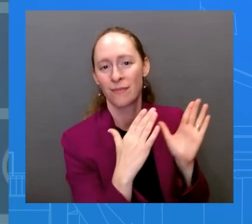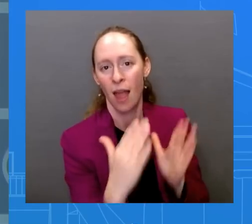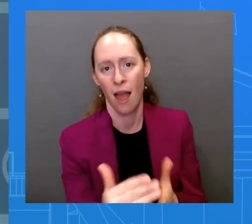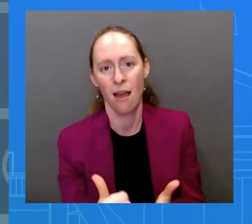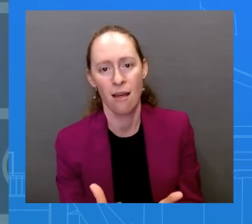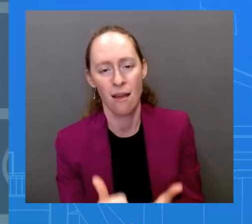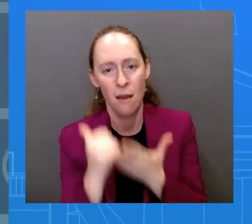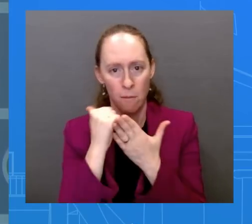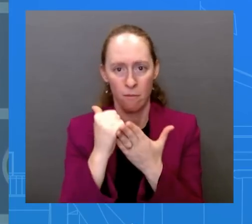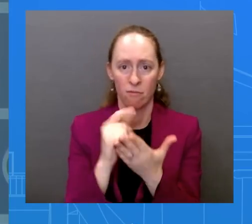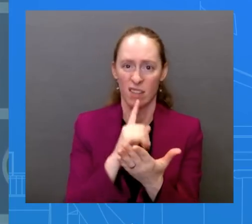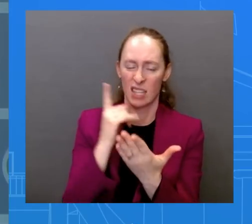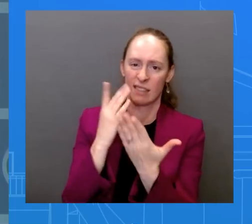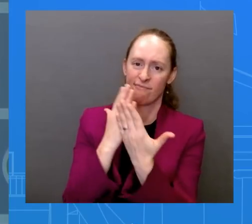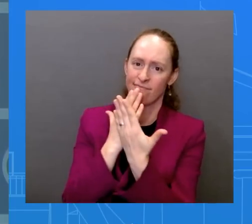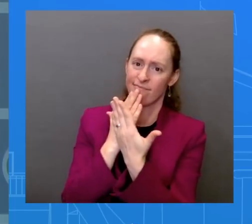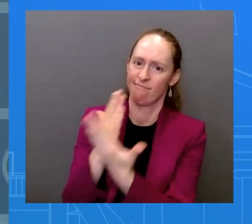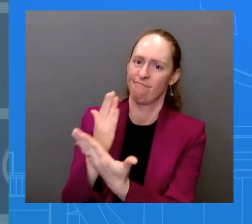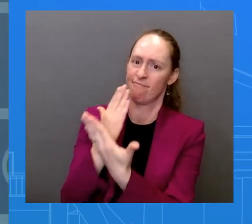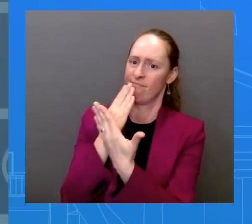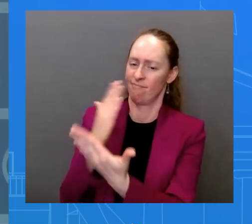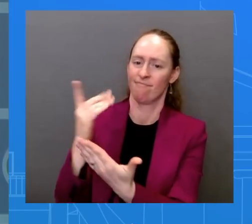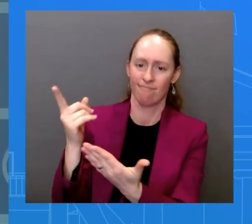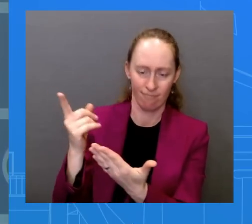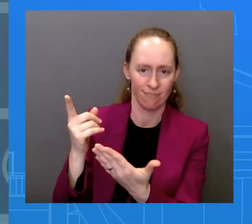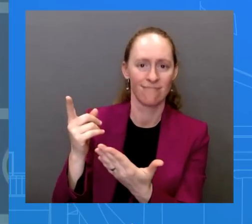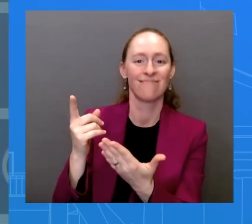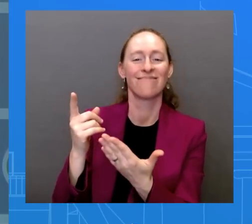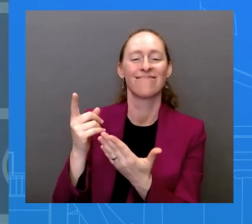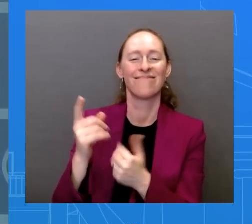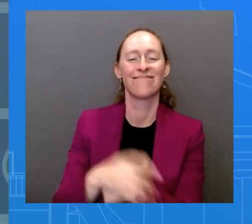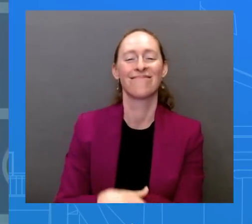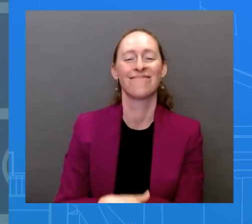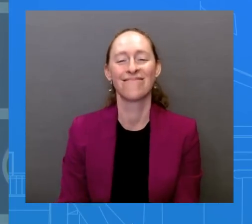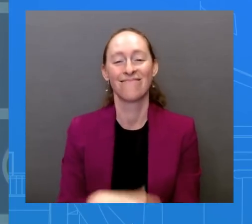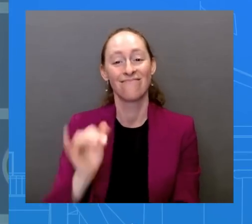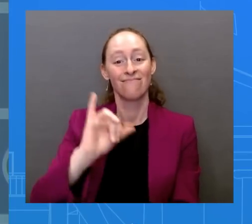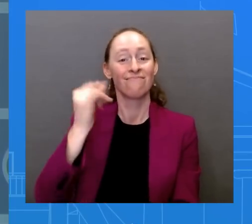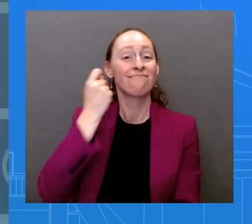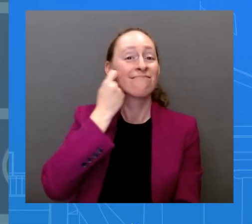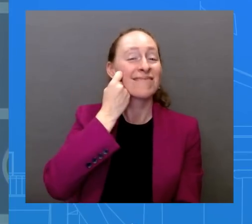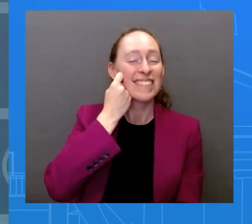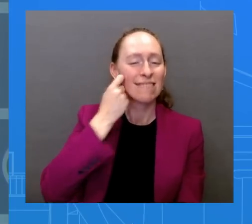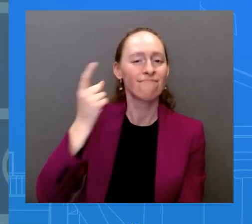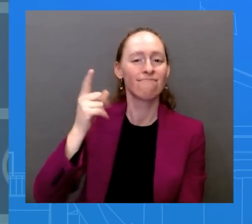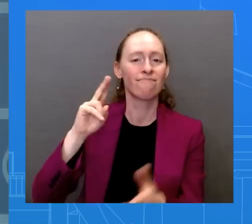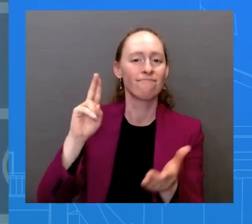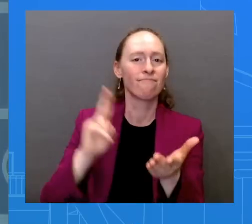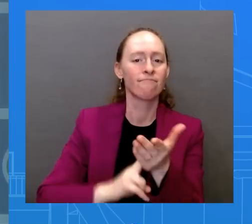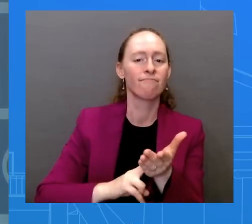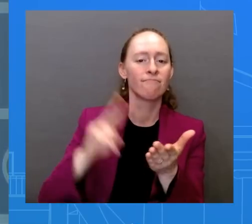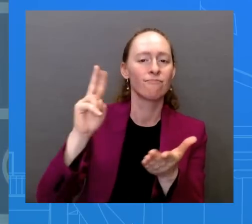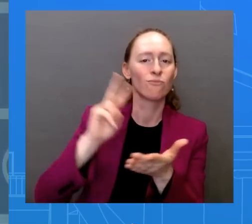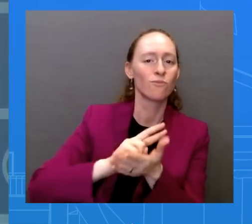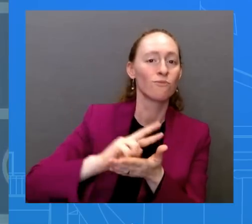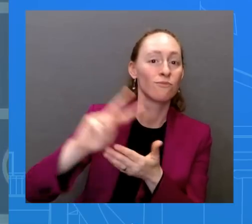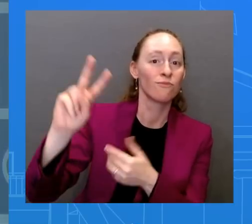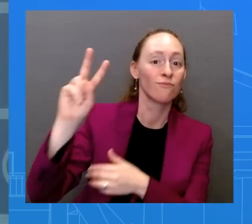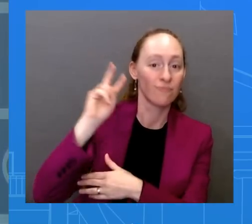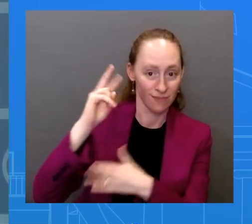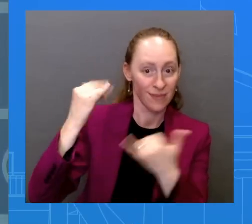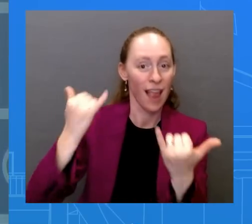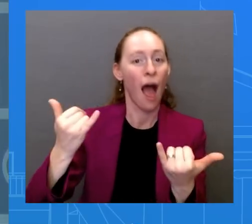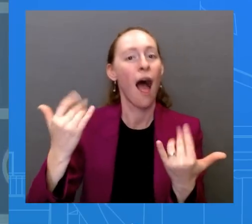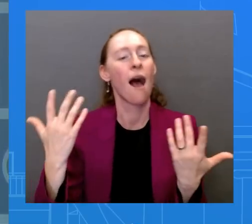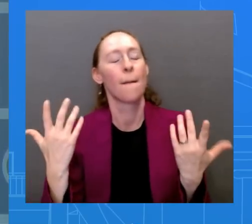which President Biden signed into law about 2 weeks ago, Medicare will finally have the power to negotiate lower prescription drug